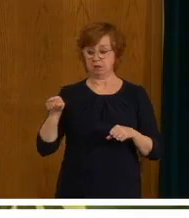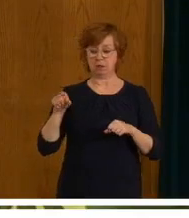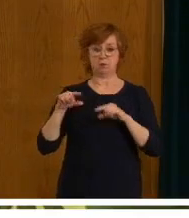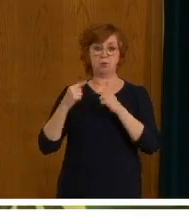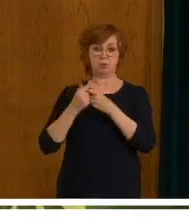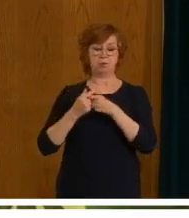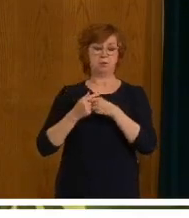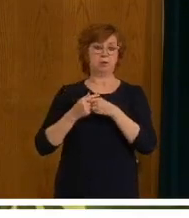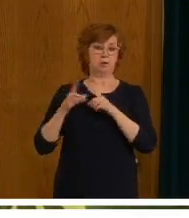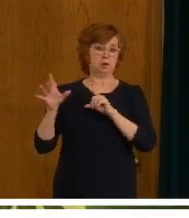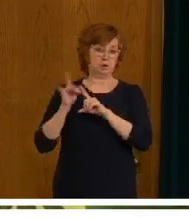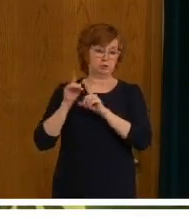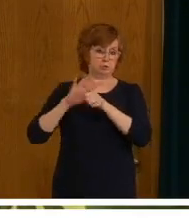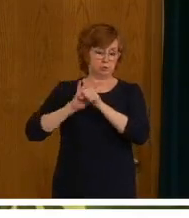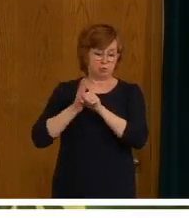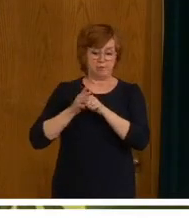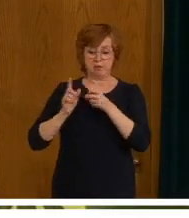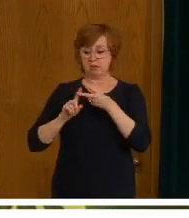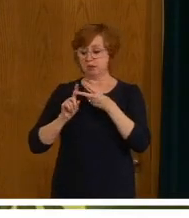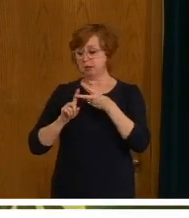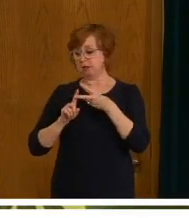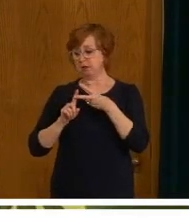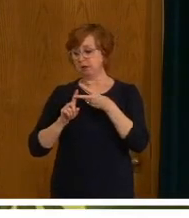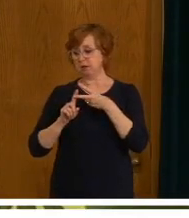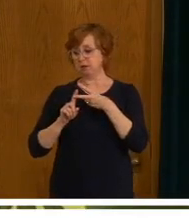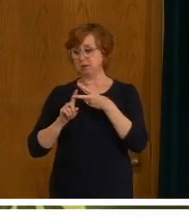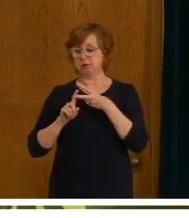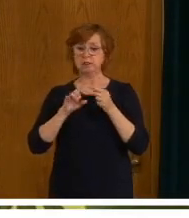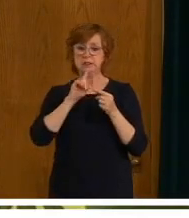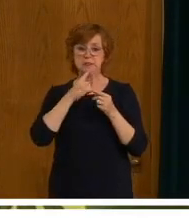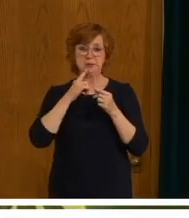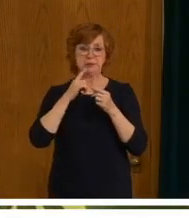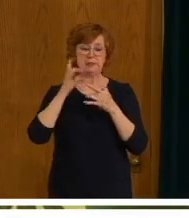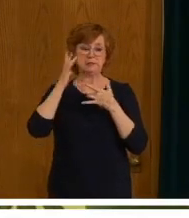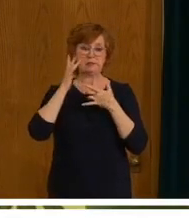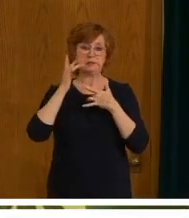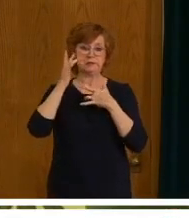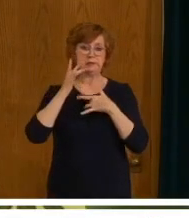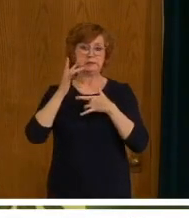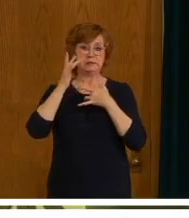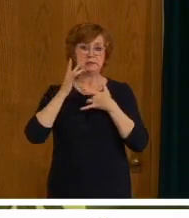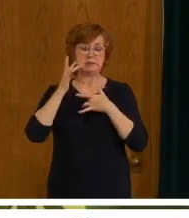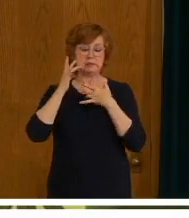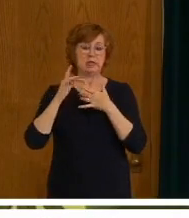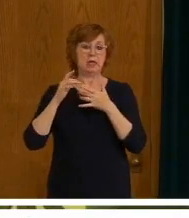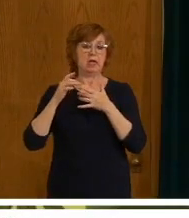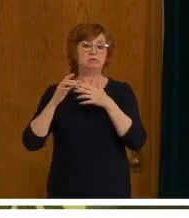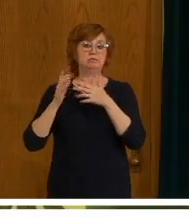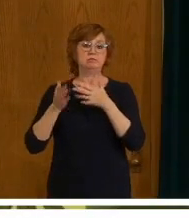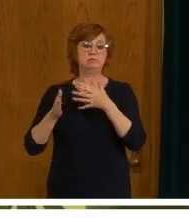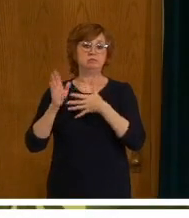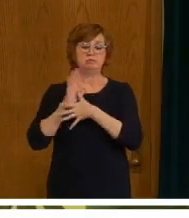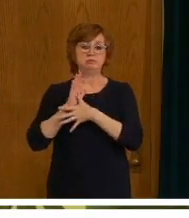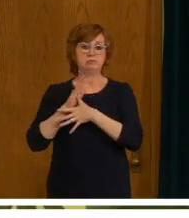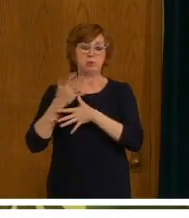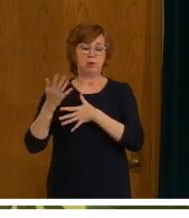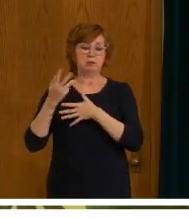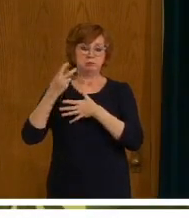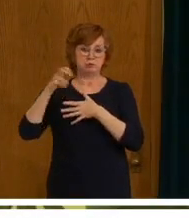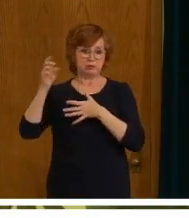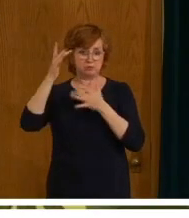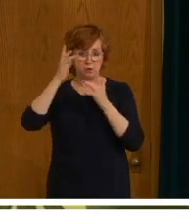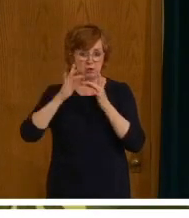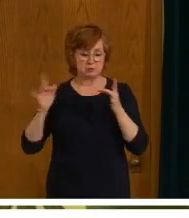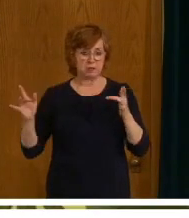only contract COVID, but they will have more severe outcomes, and we'll have people ultimately that may be in our